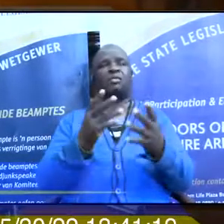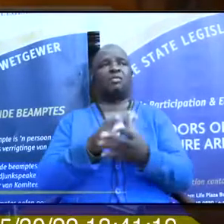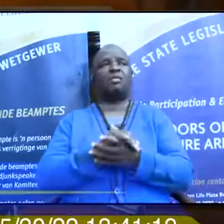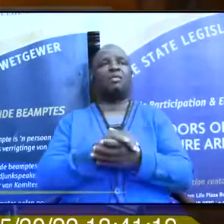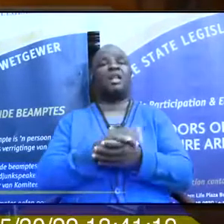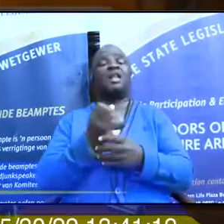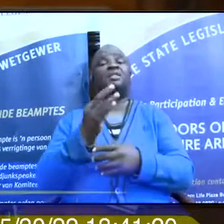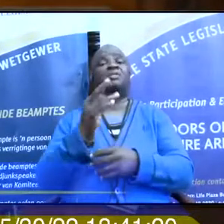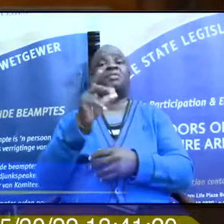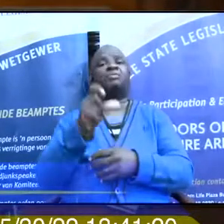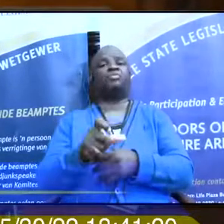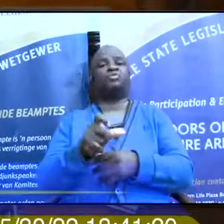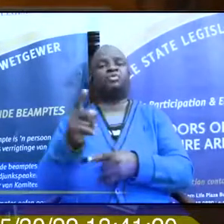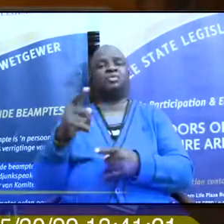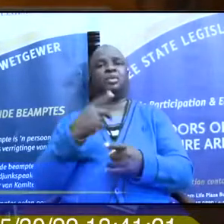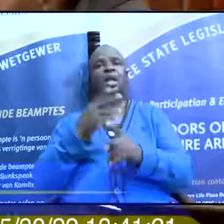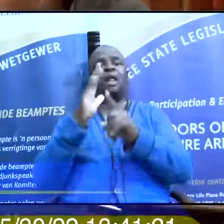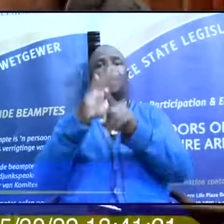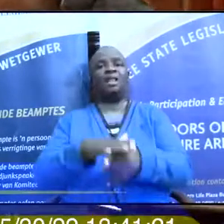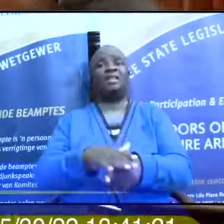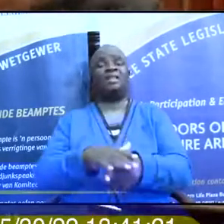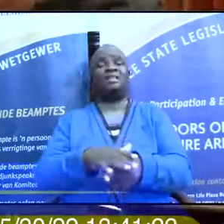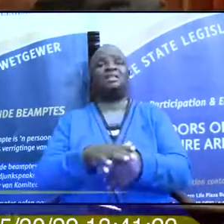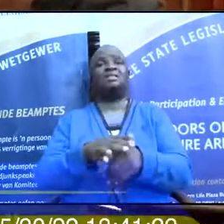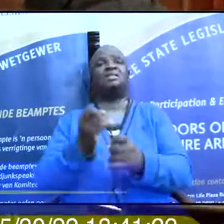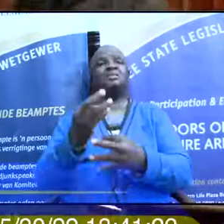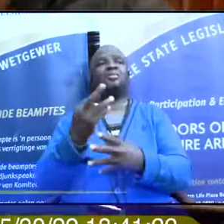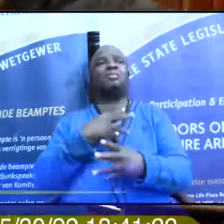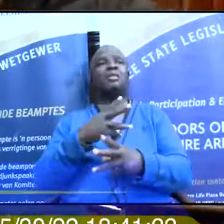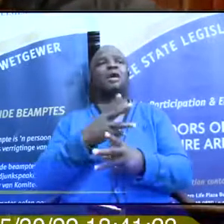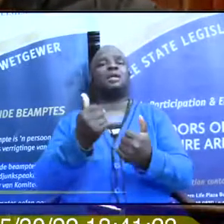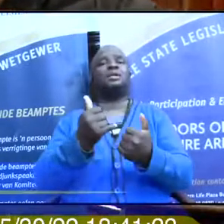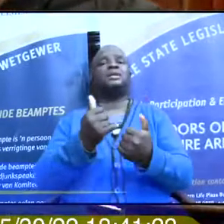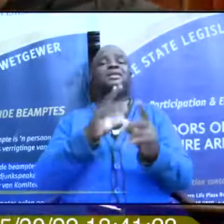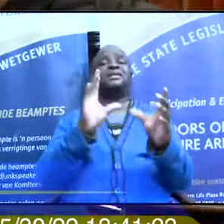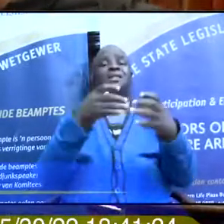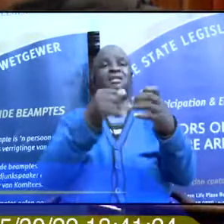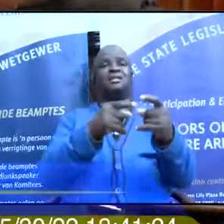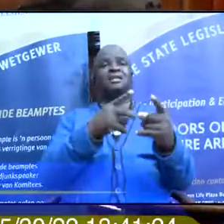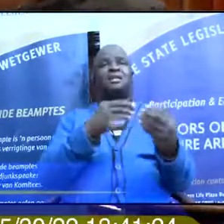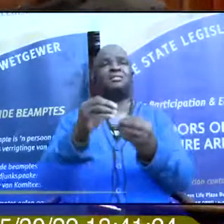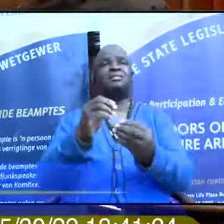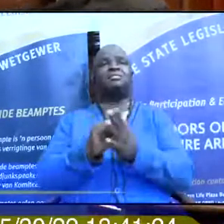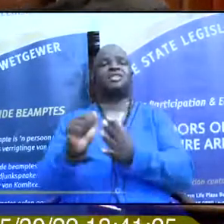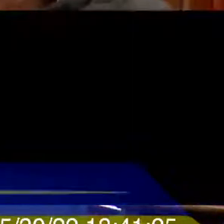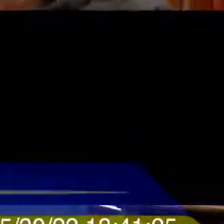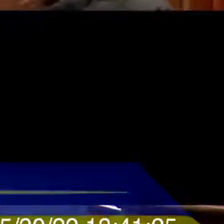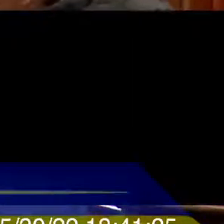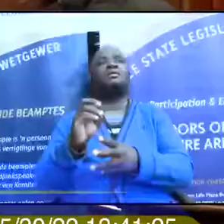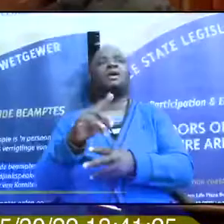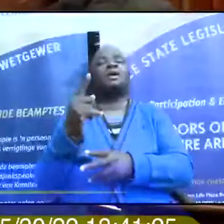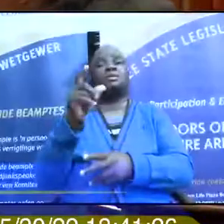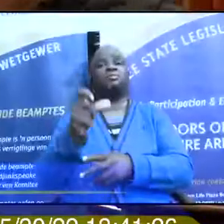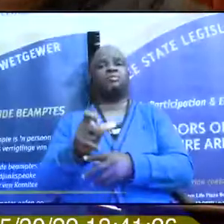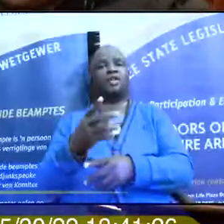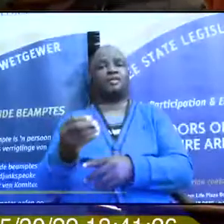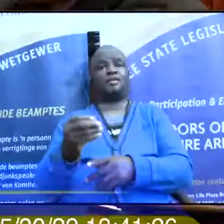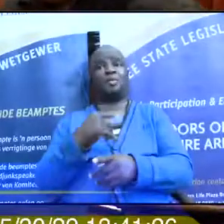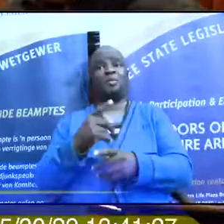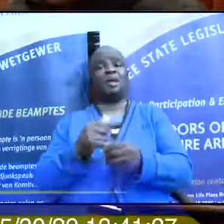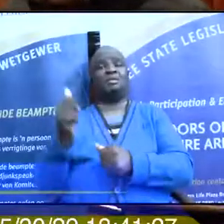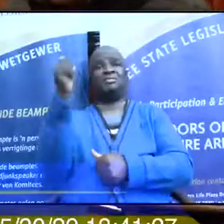when you are monopolizing the wholesale and retail sector yet to some few big boys in that particular